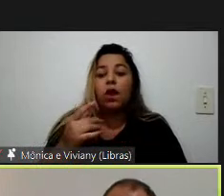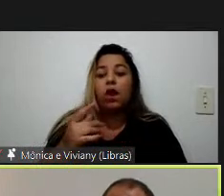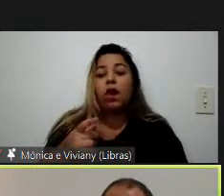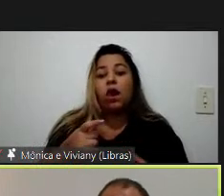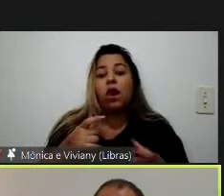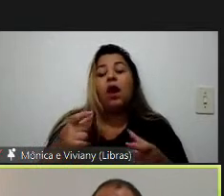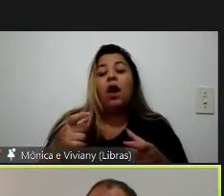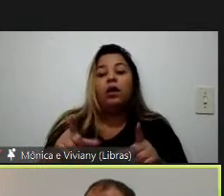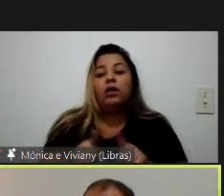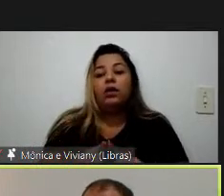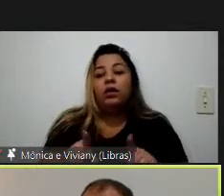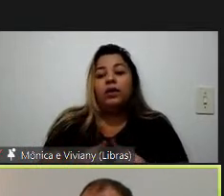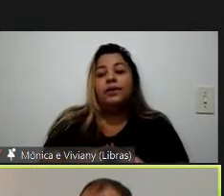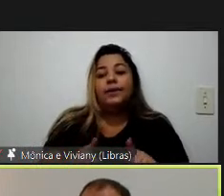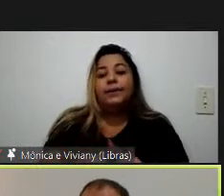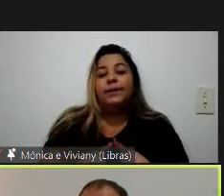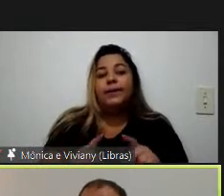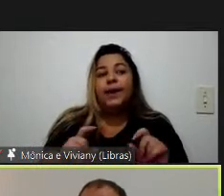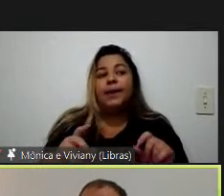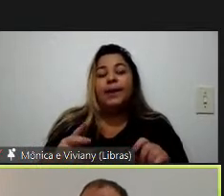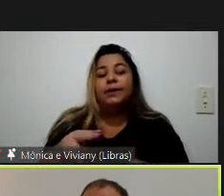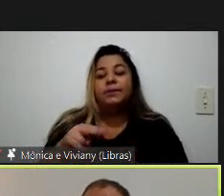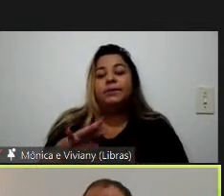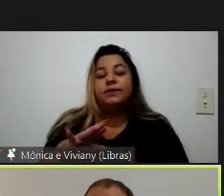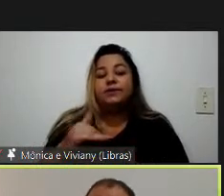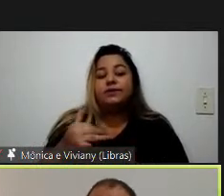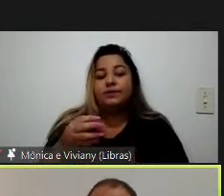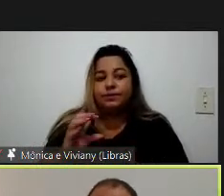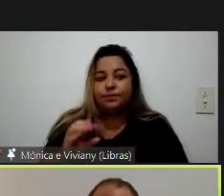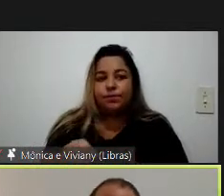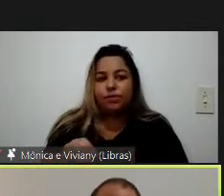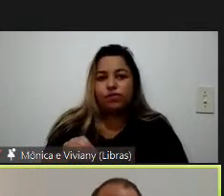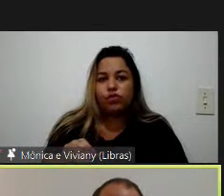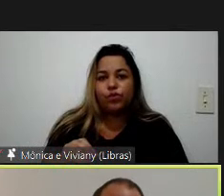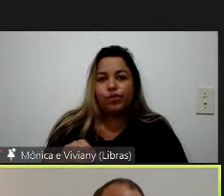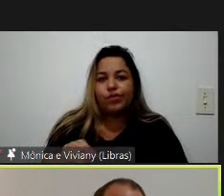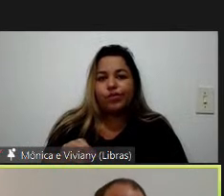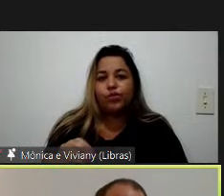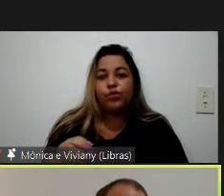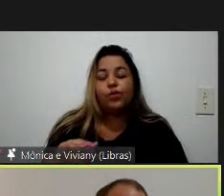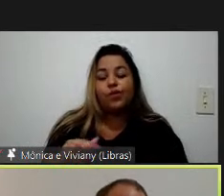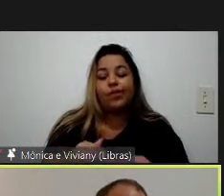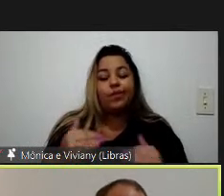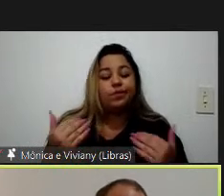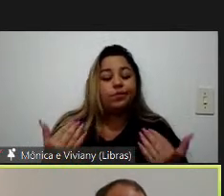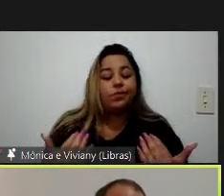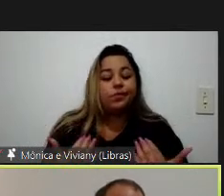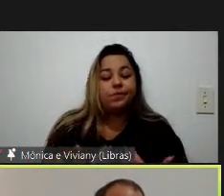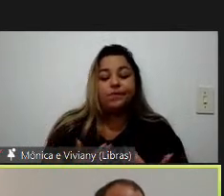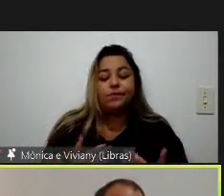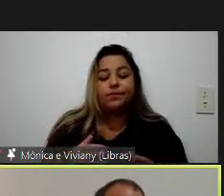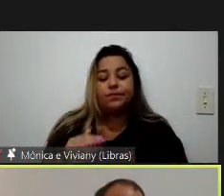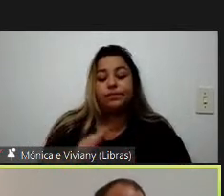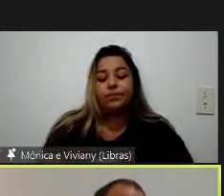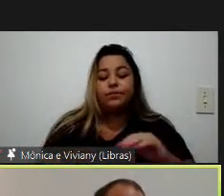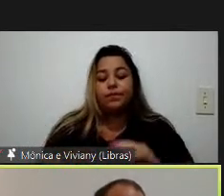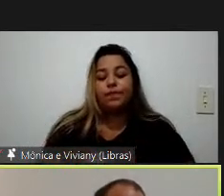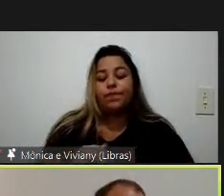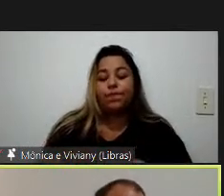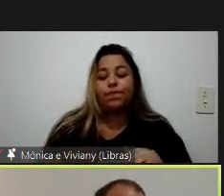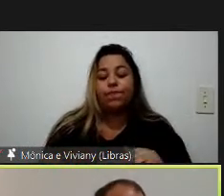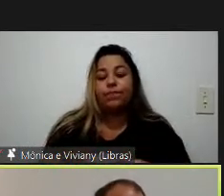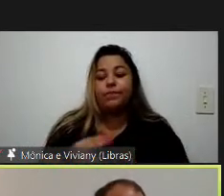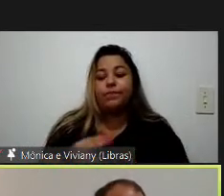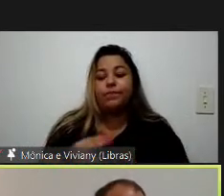empowering communities and individuals to take action for better nutrition, and integrating nutrition interventions into